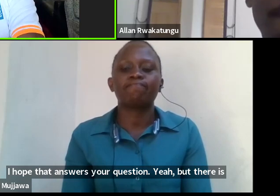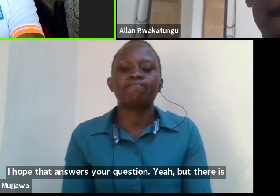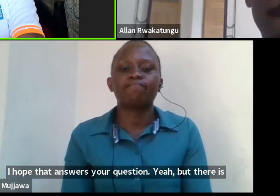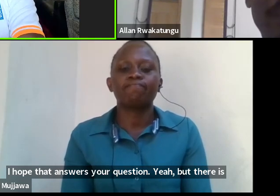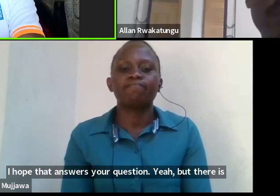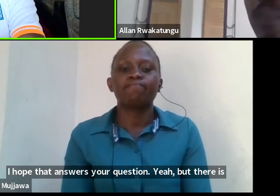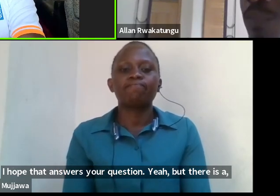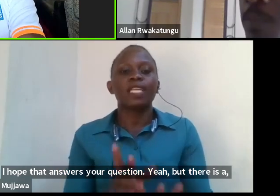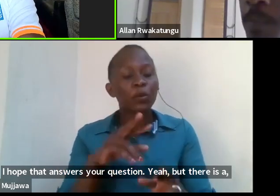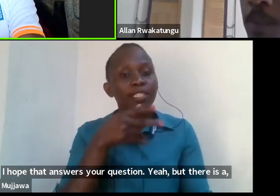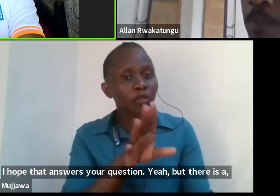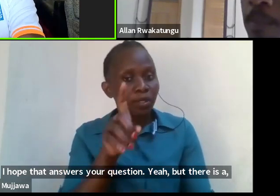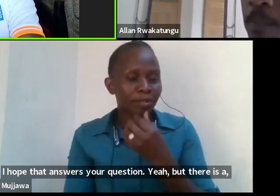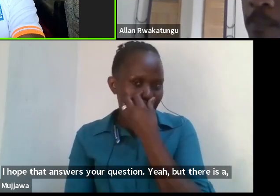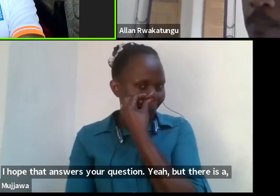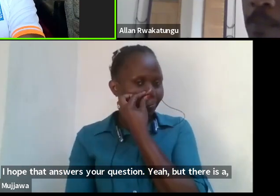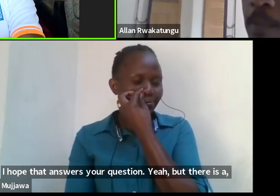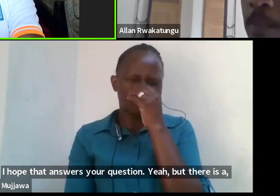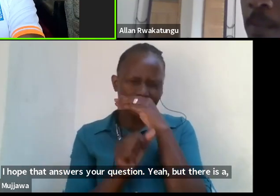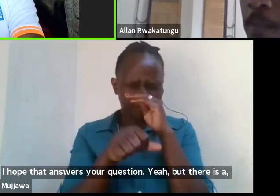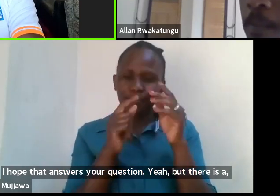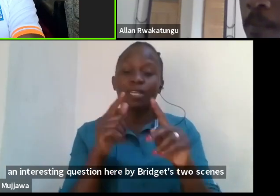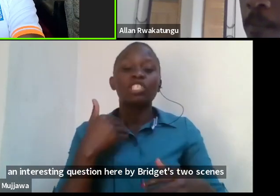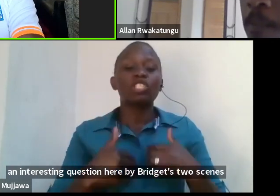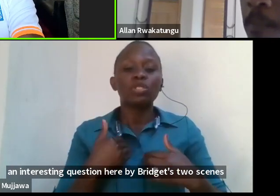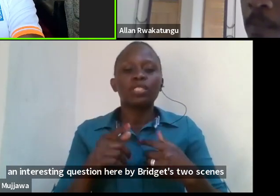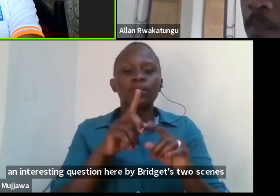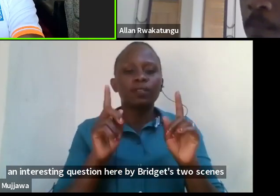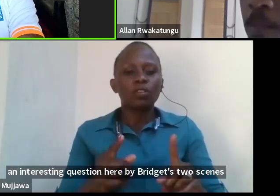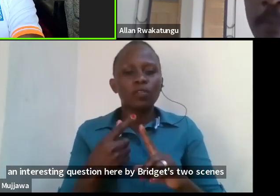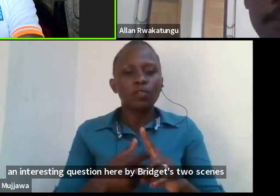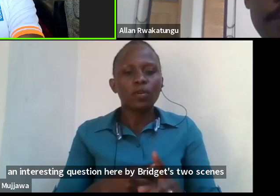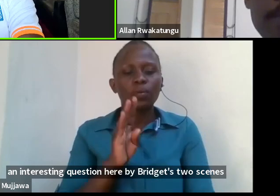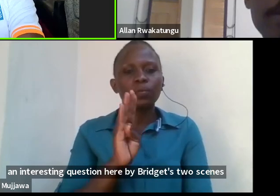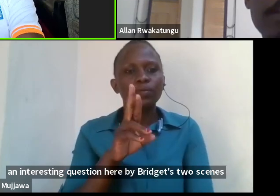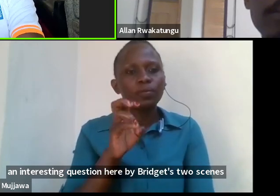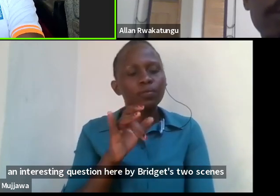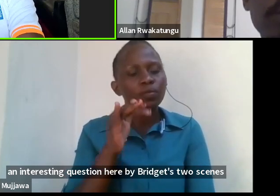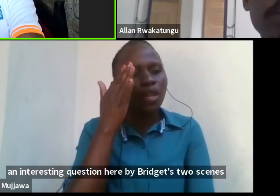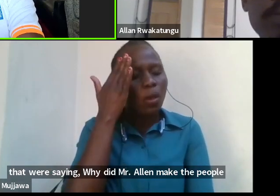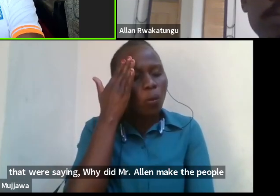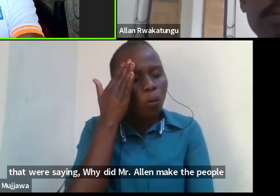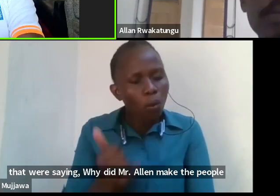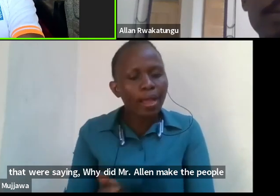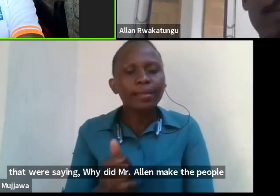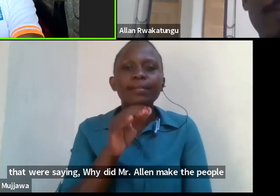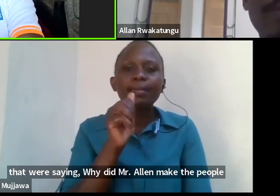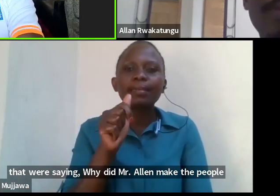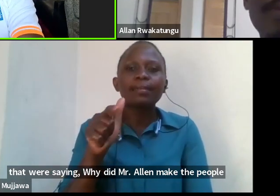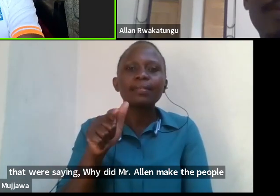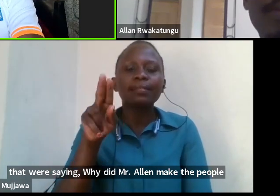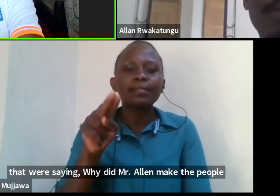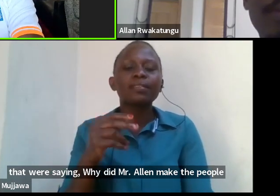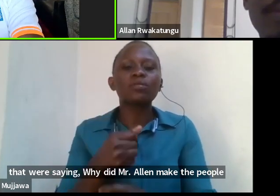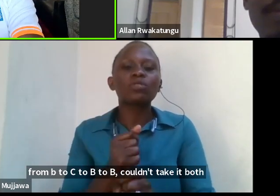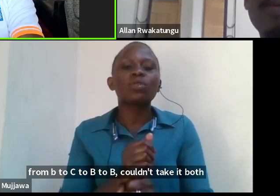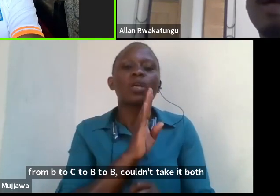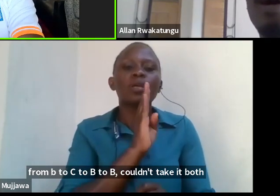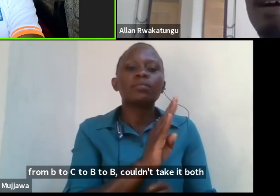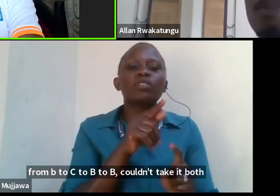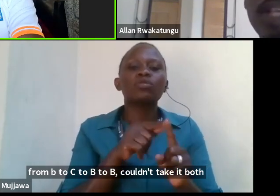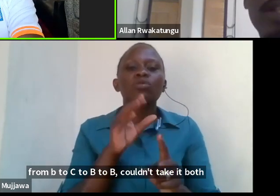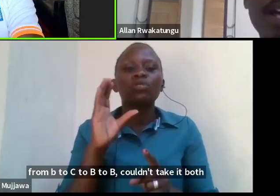by Bridget Tusinza, who is saying, why did Mr. Allen make the pivot from B to C to B2B? Couldn't he keep both?